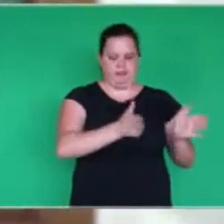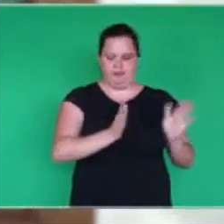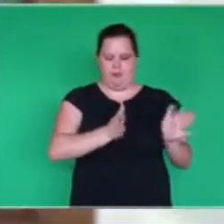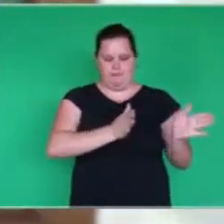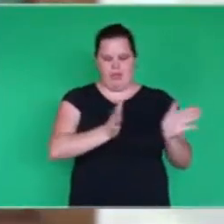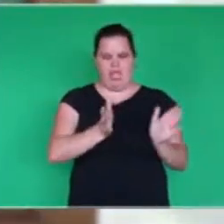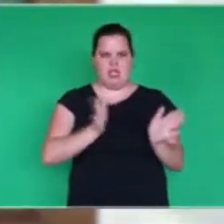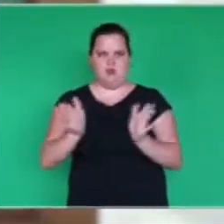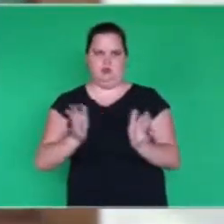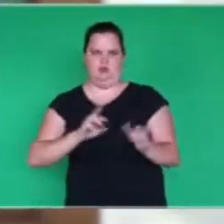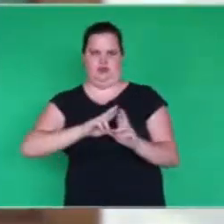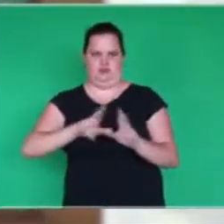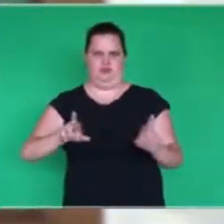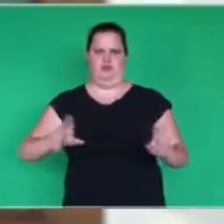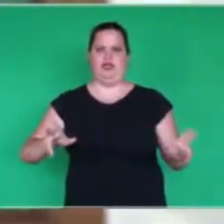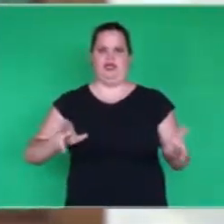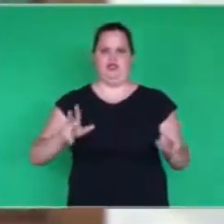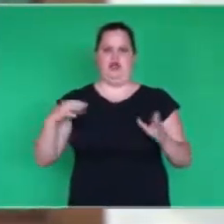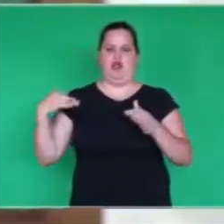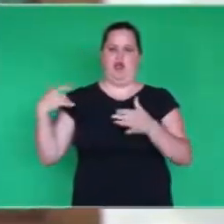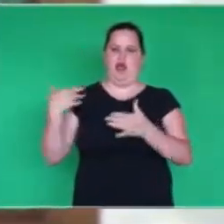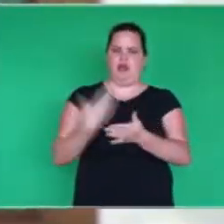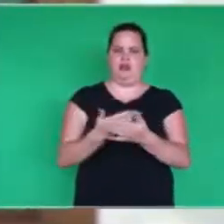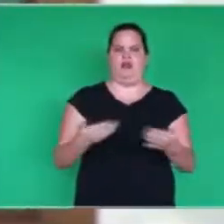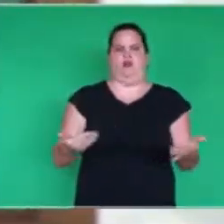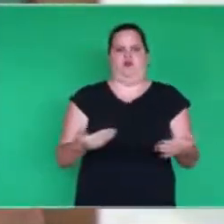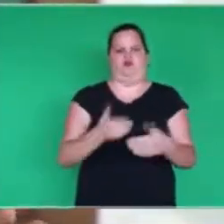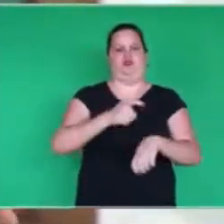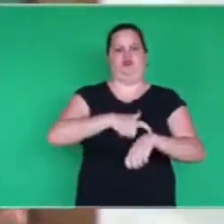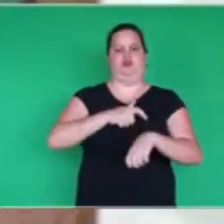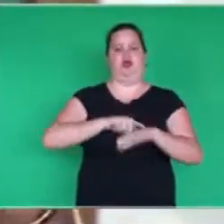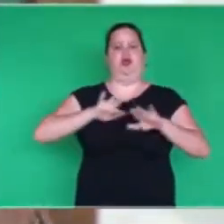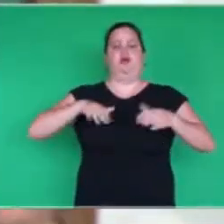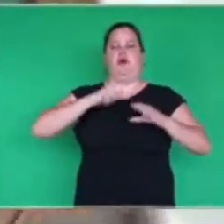of this doctrine, which is essential for our times.